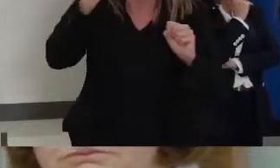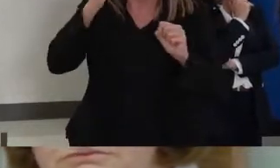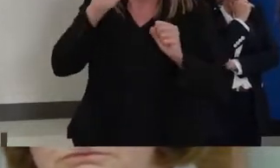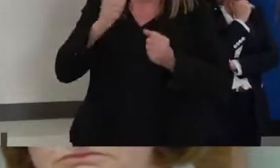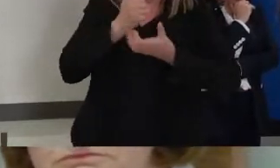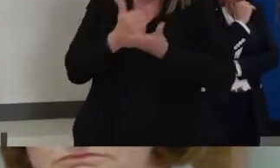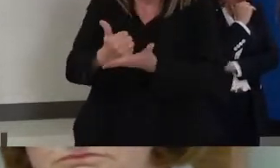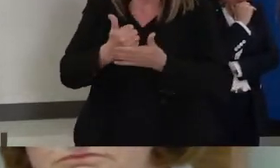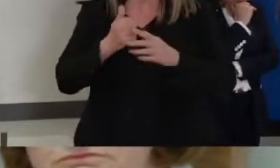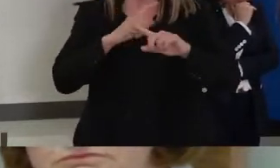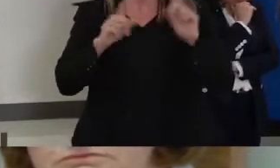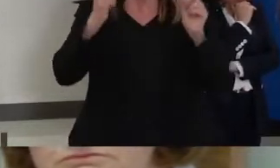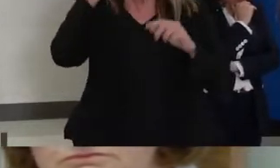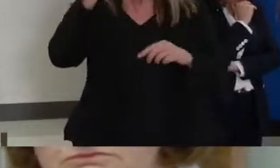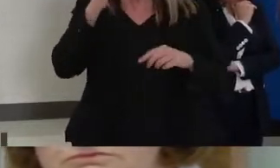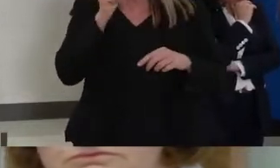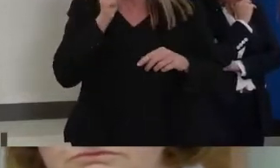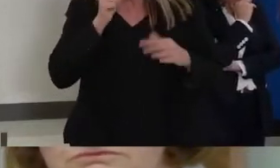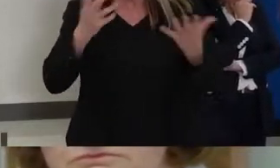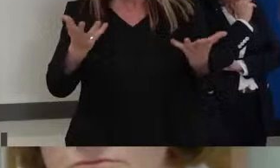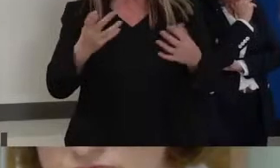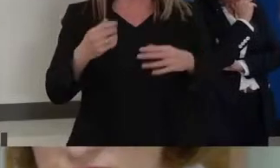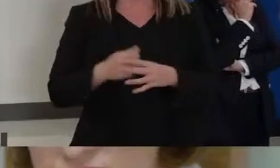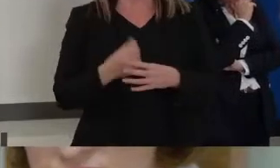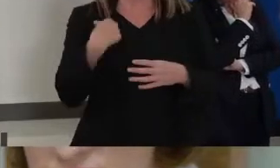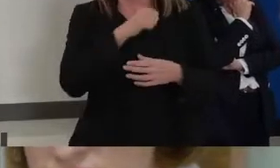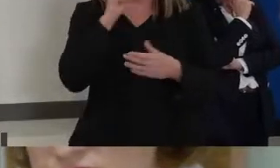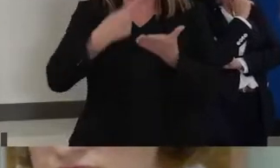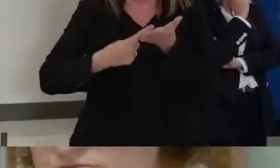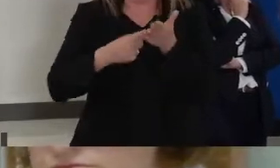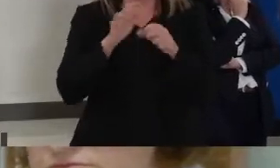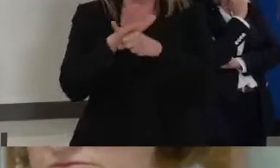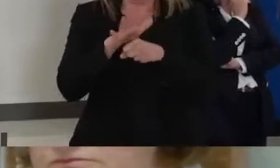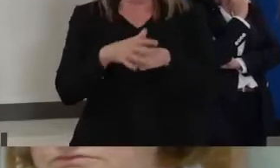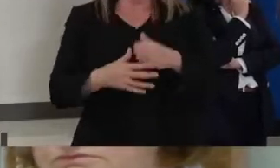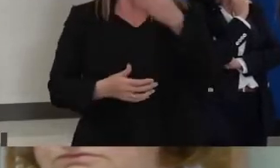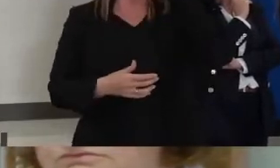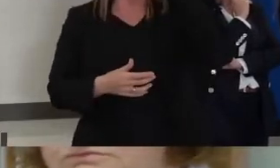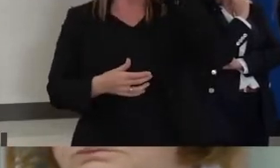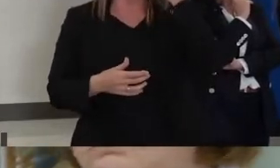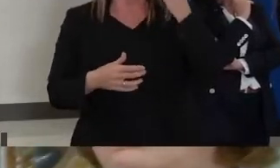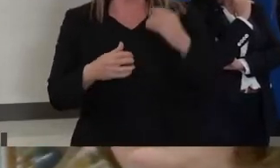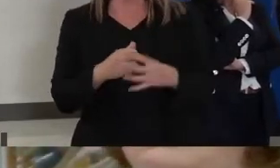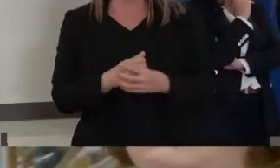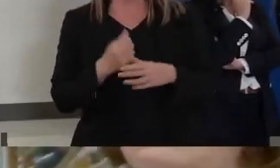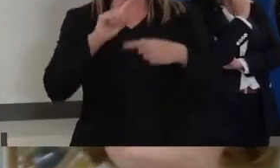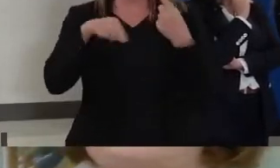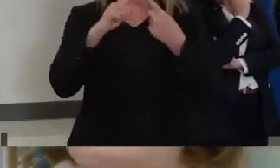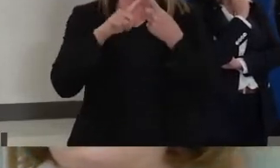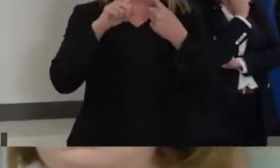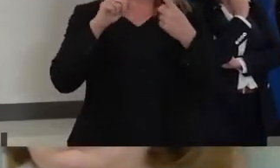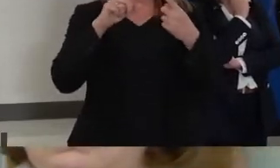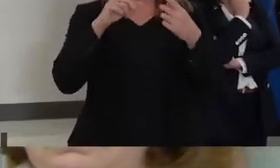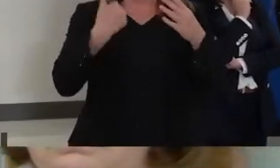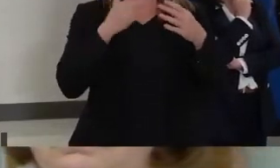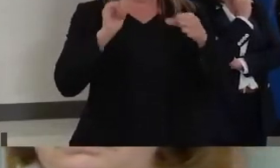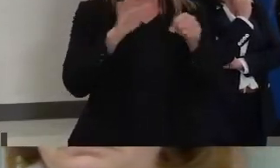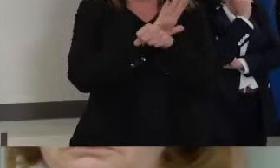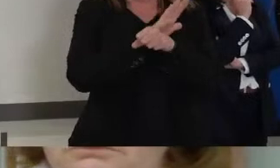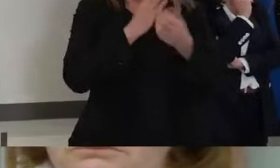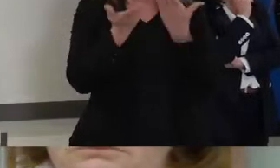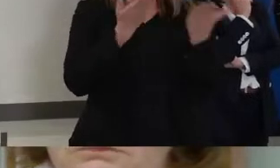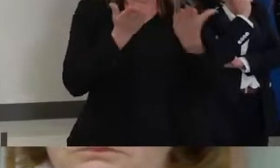But here's the secret, and we don't talk about this enough. When you break down those full-service